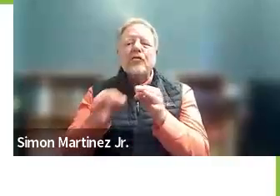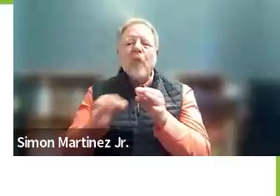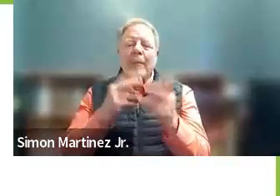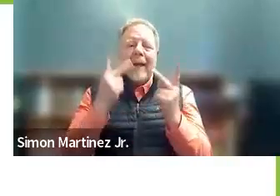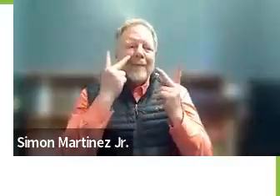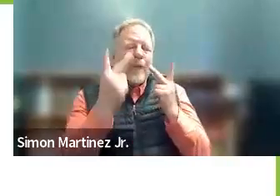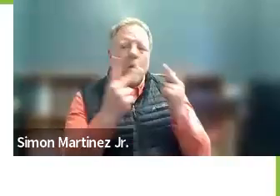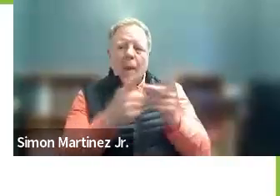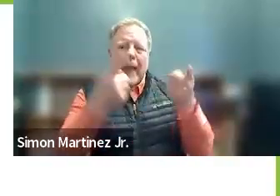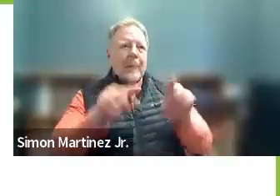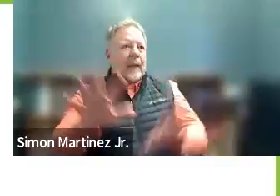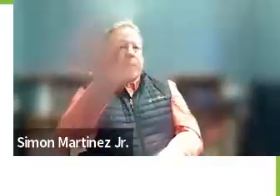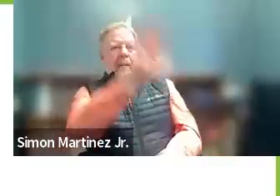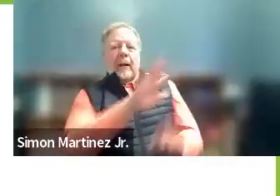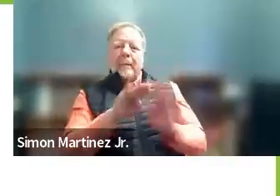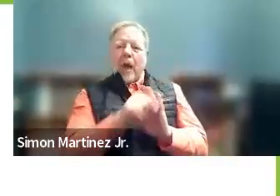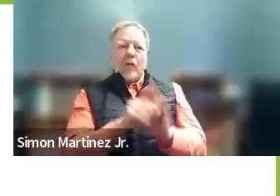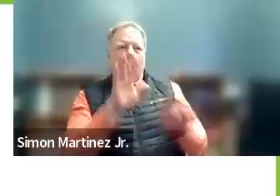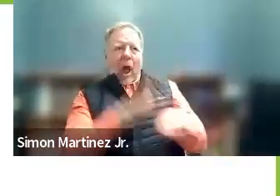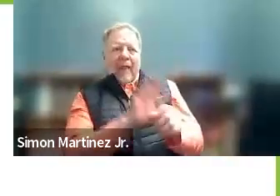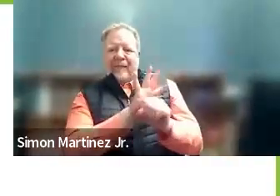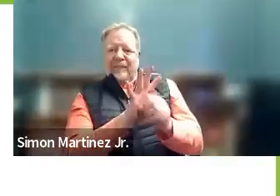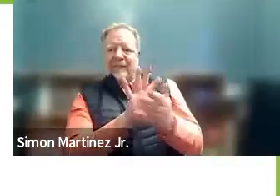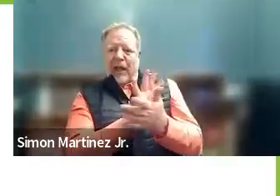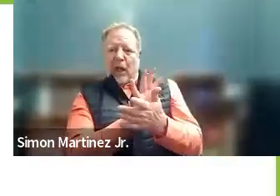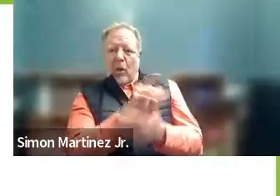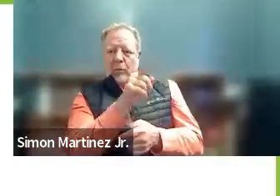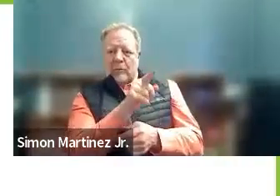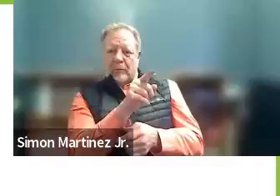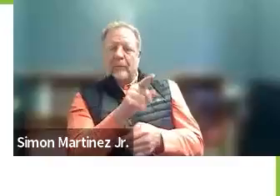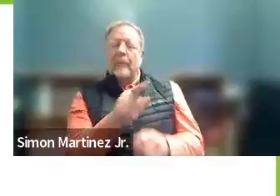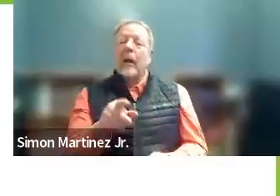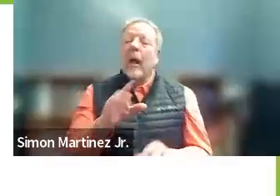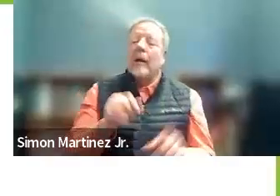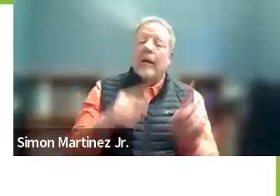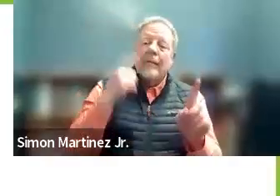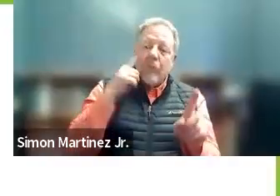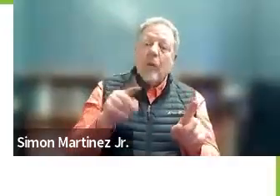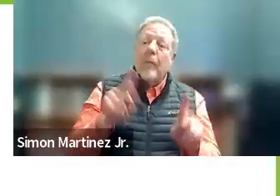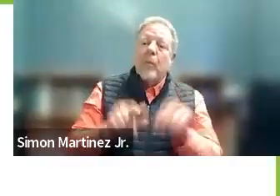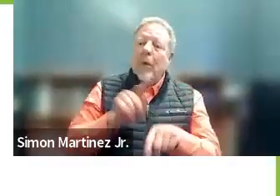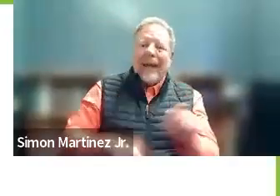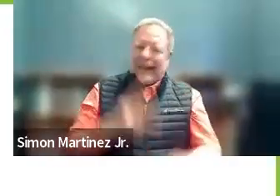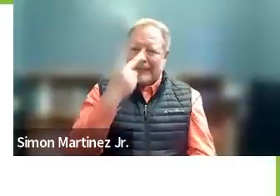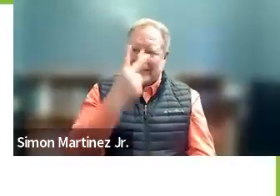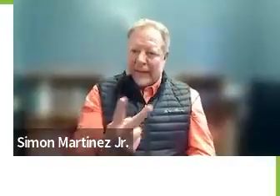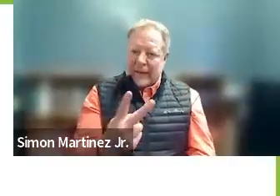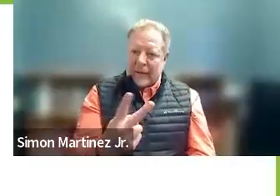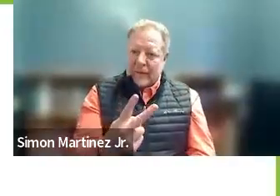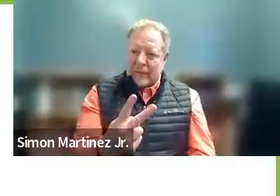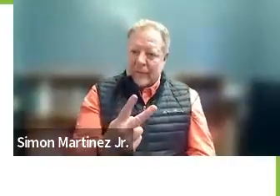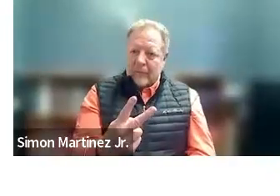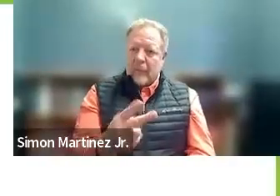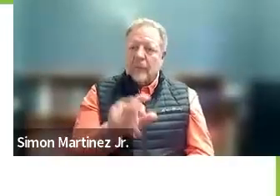visually what's happening in a video. Um, the and it's for generally people who can't see it, right? So it's kind of like